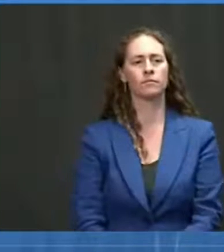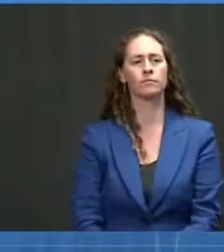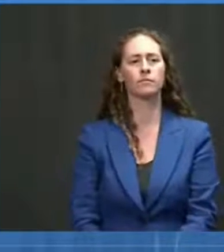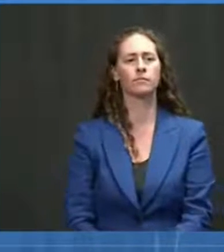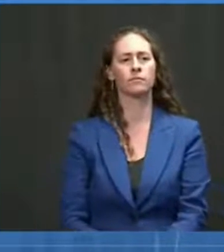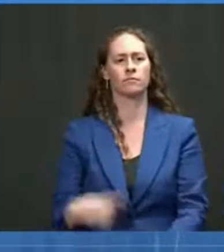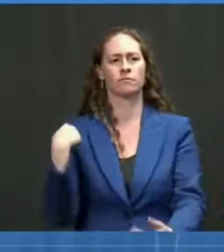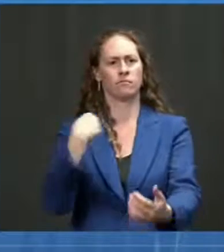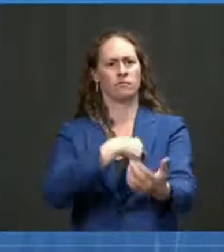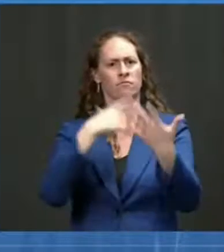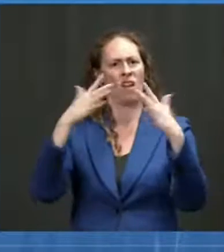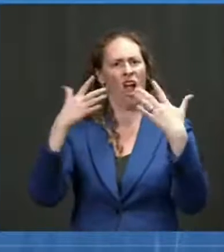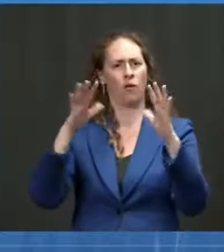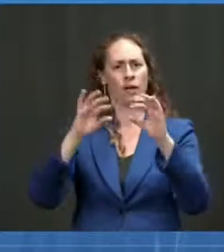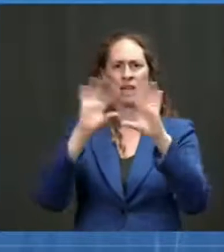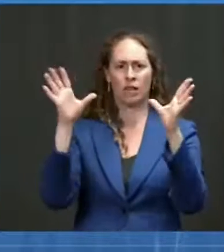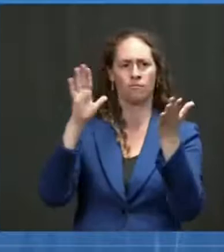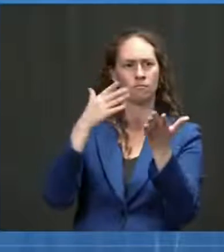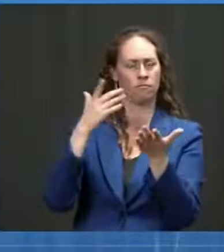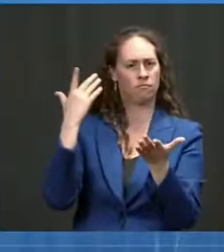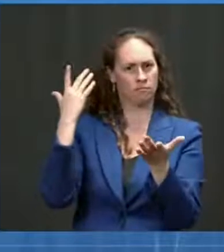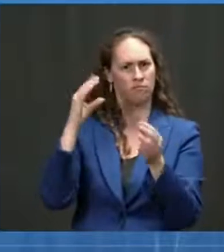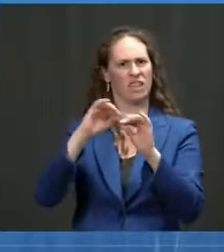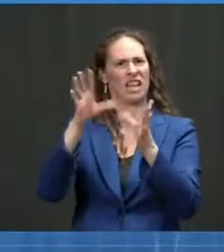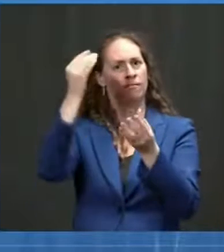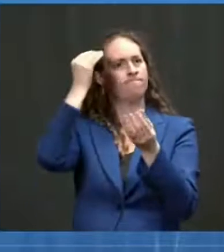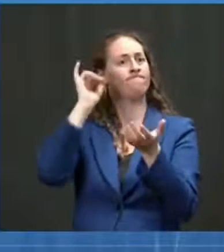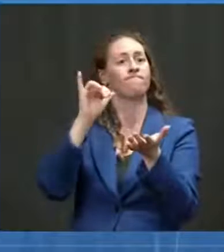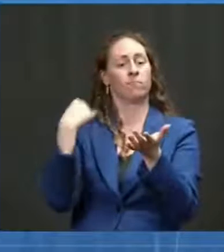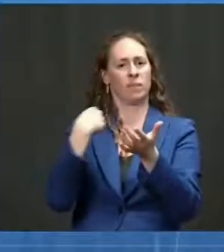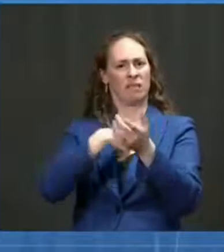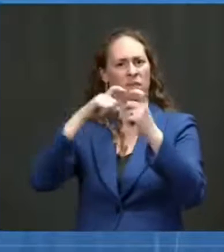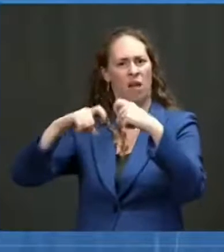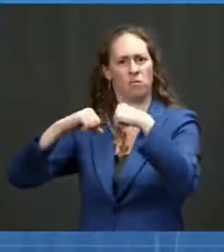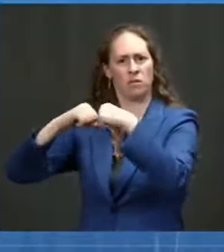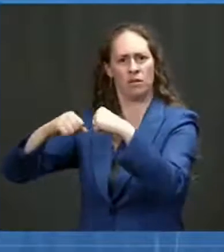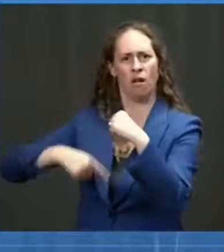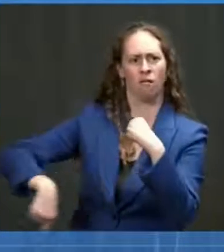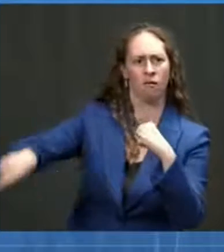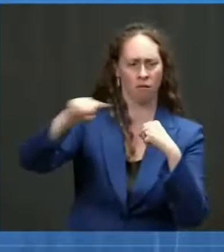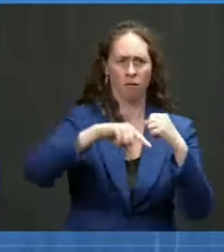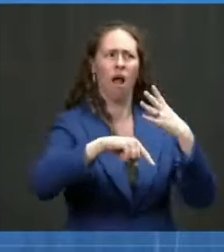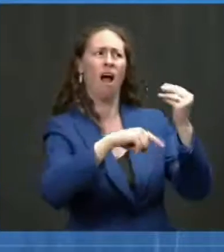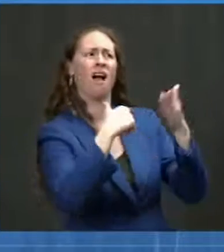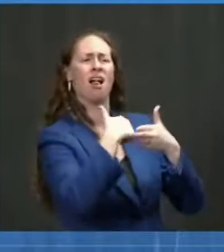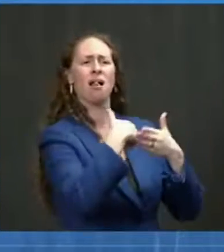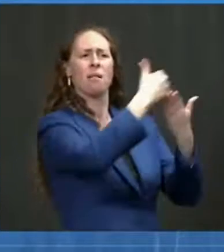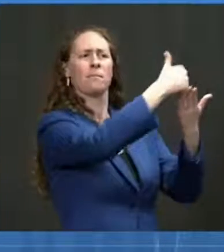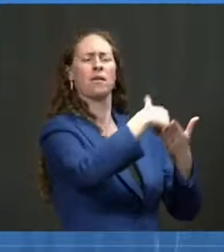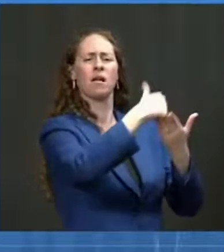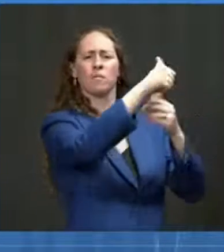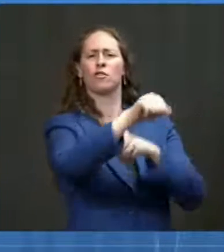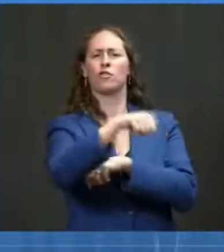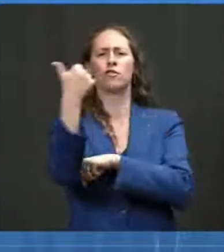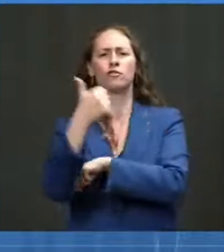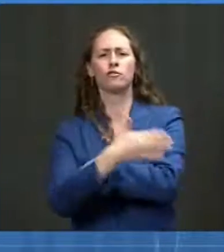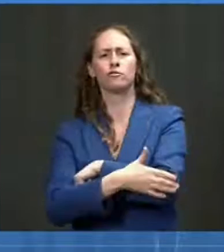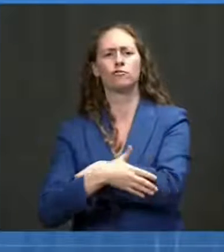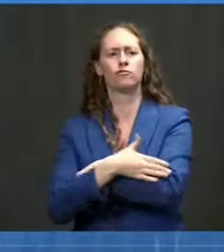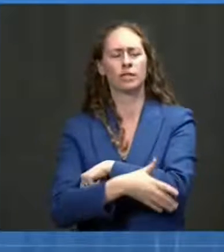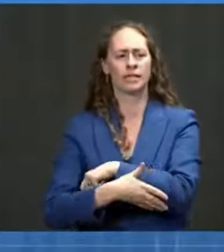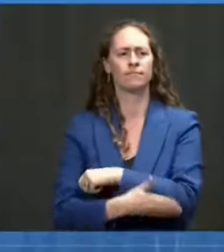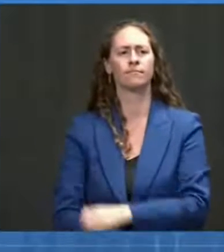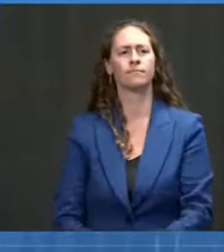people here at home as we help others. Just to give you some data here, in the months of June and